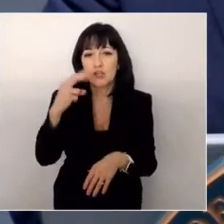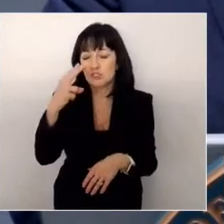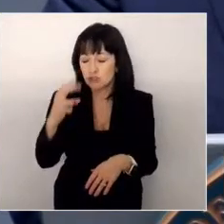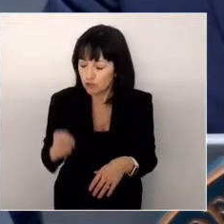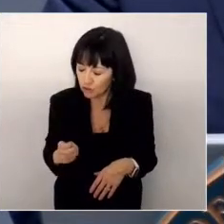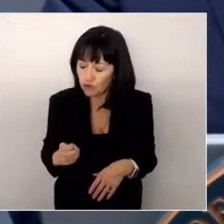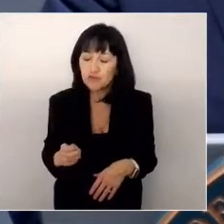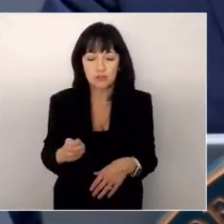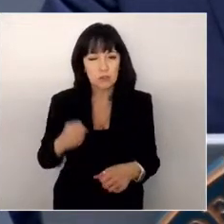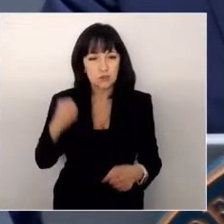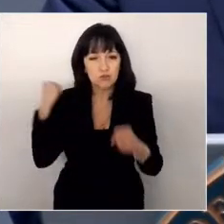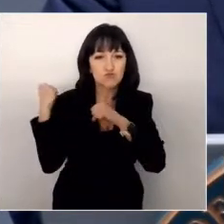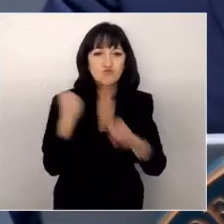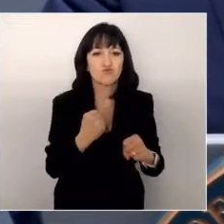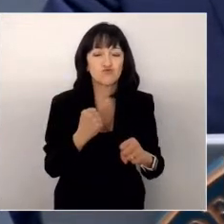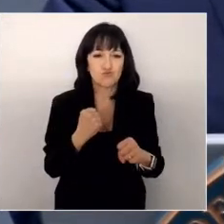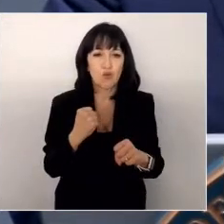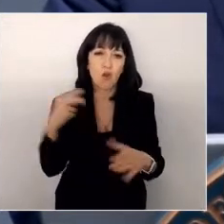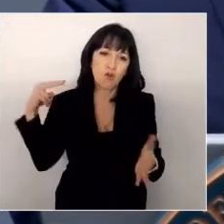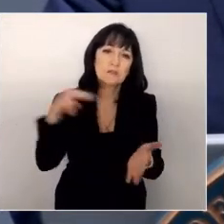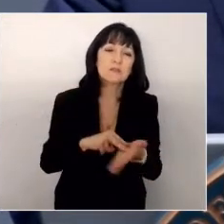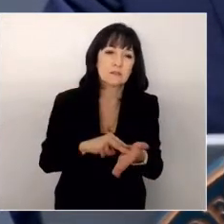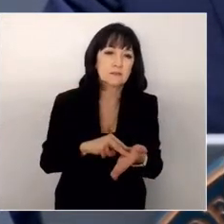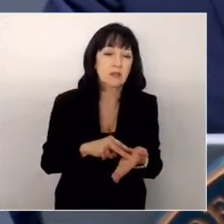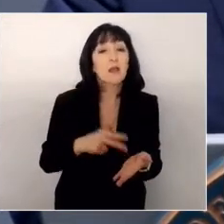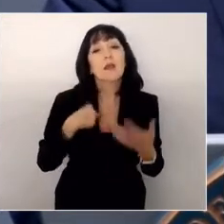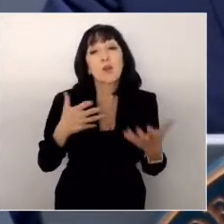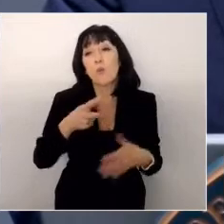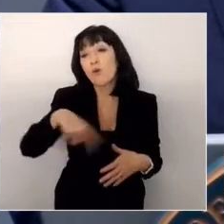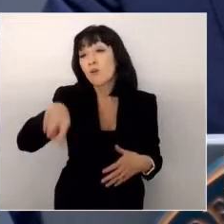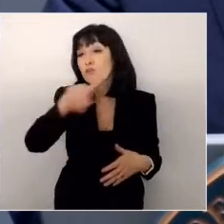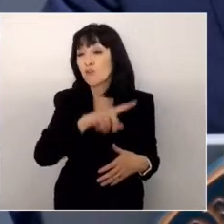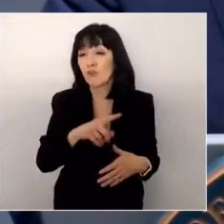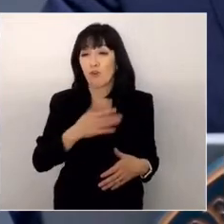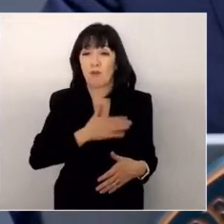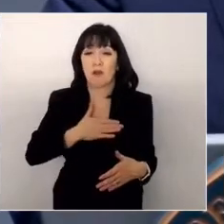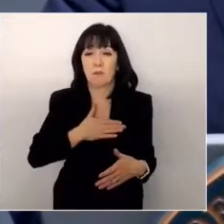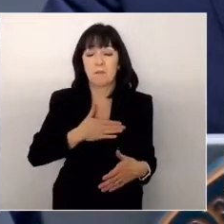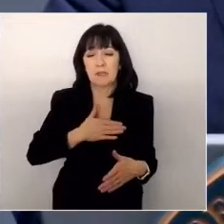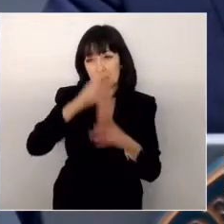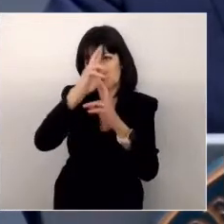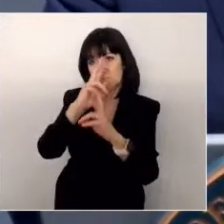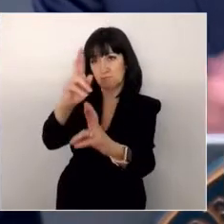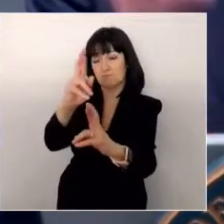this remarkable leader, the first woman governor of our state.